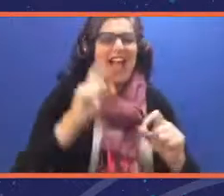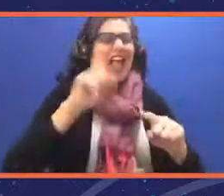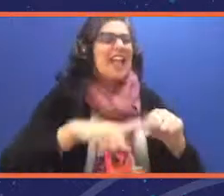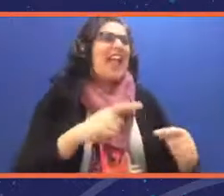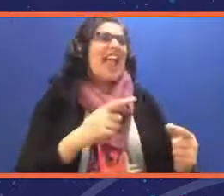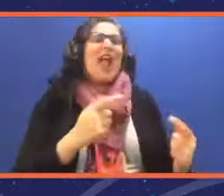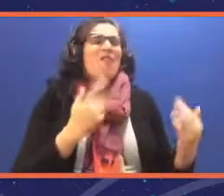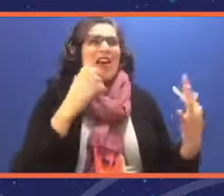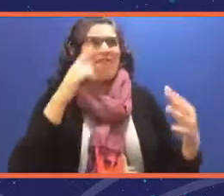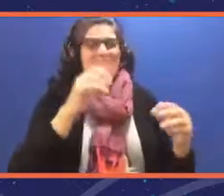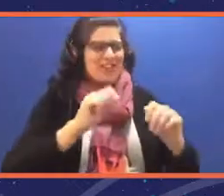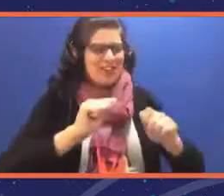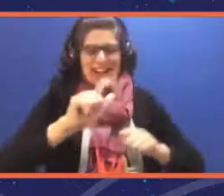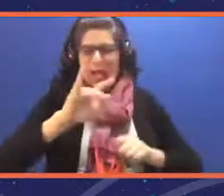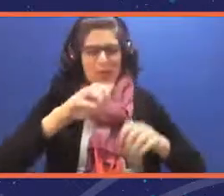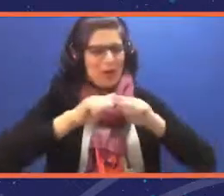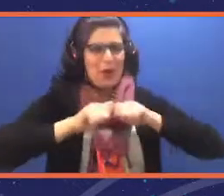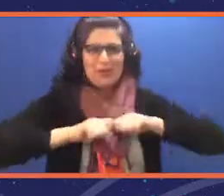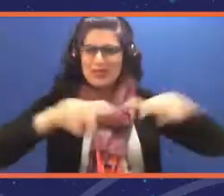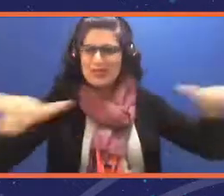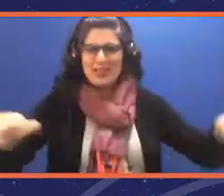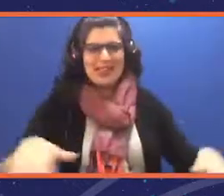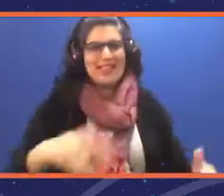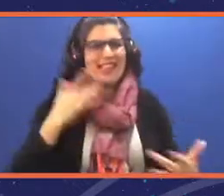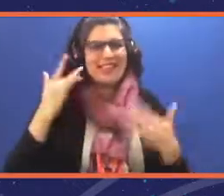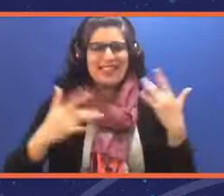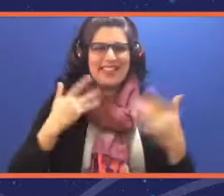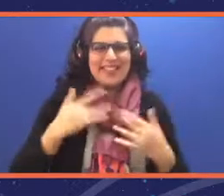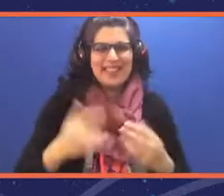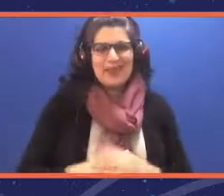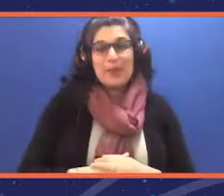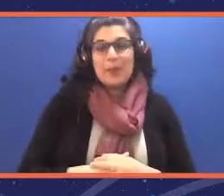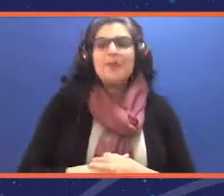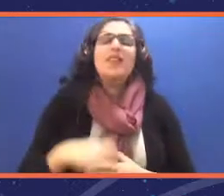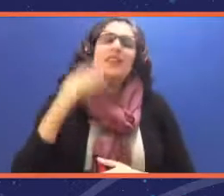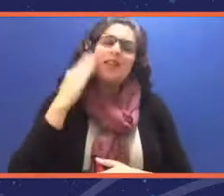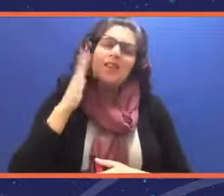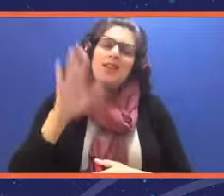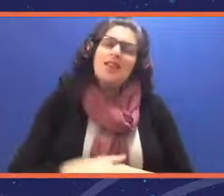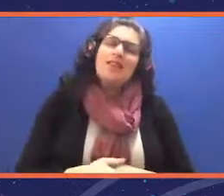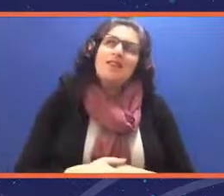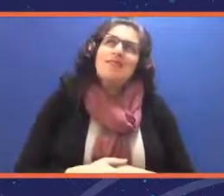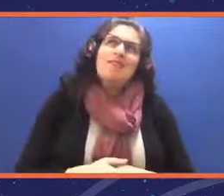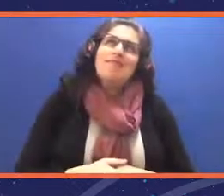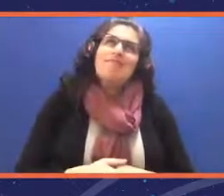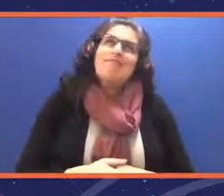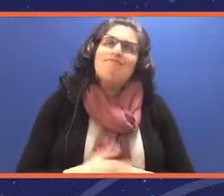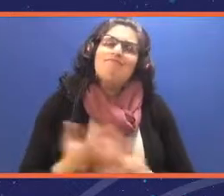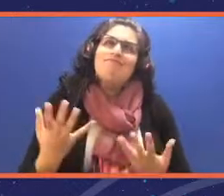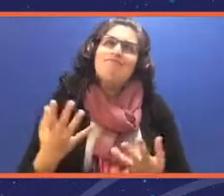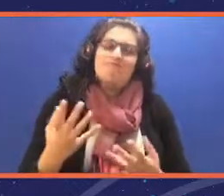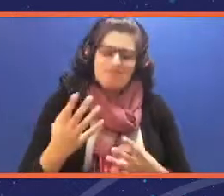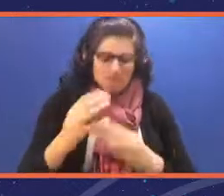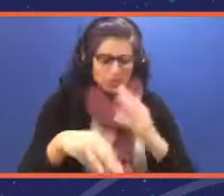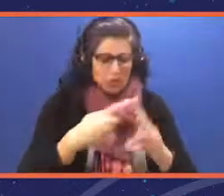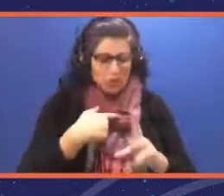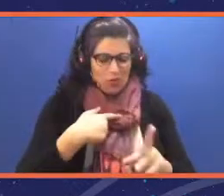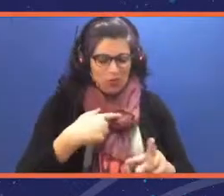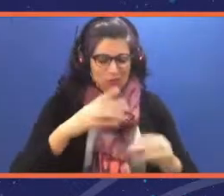So yeah. I'm excited. You know, I think receive for the work that I'm